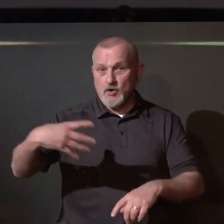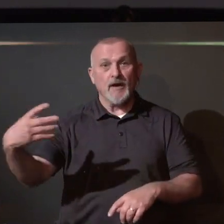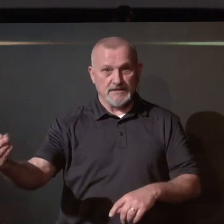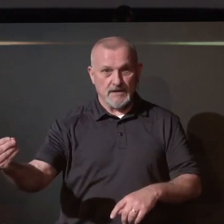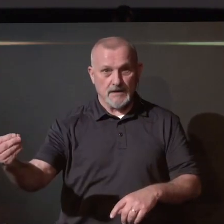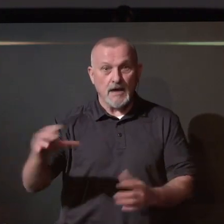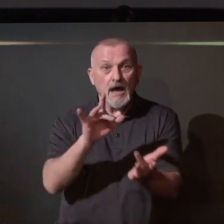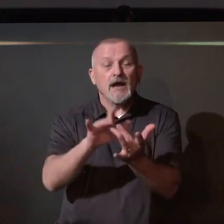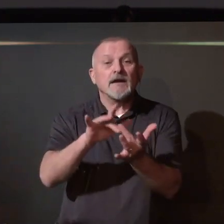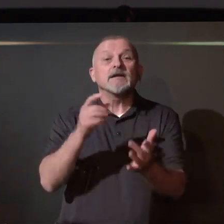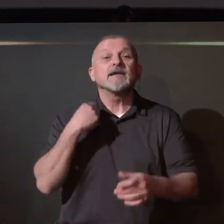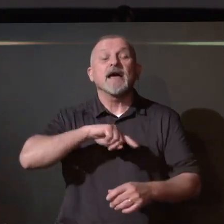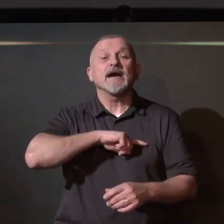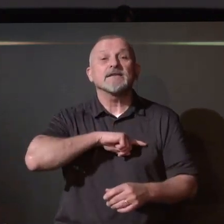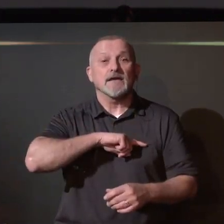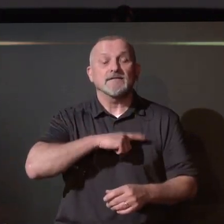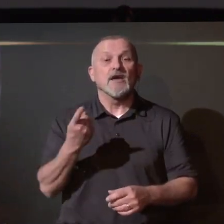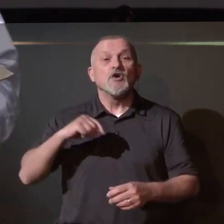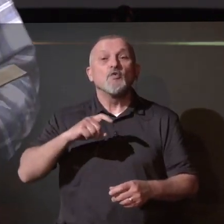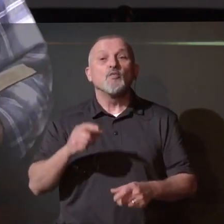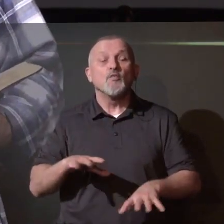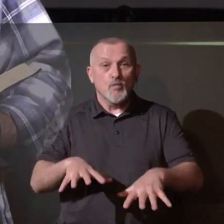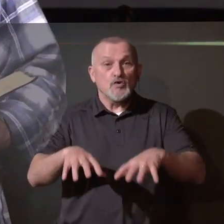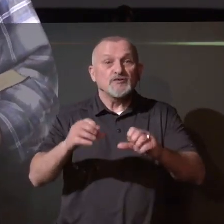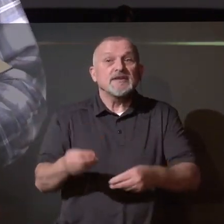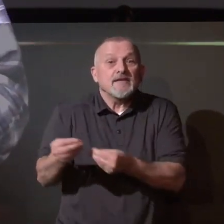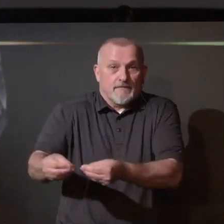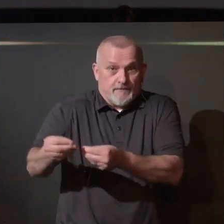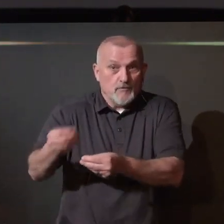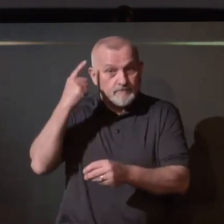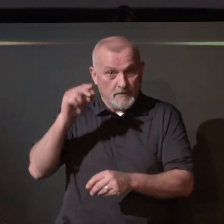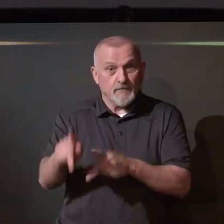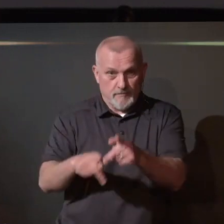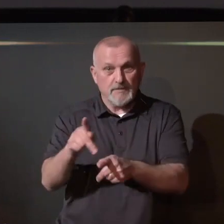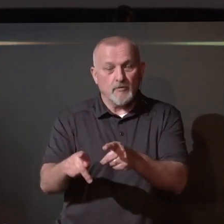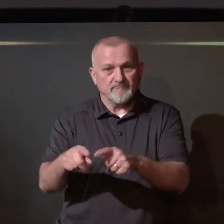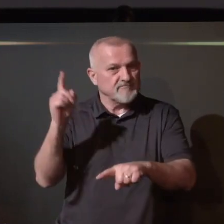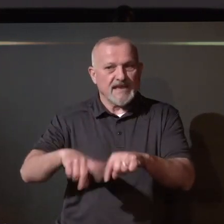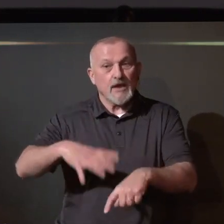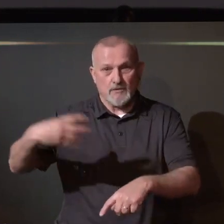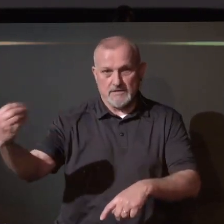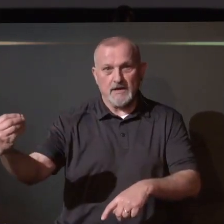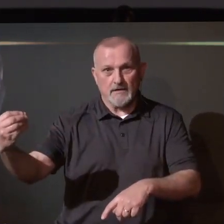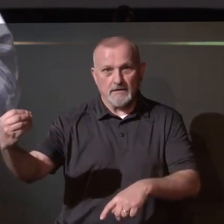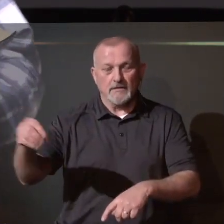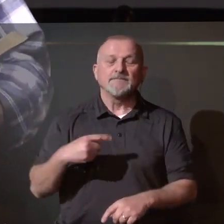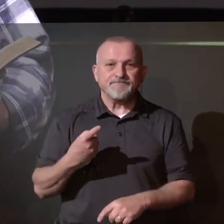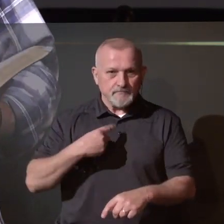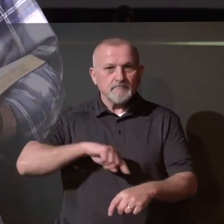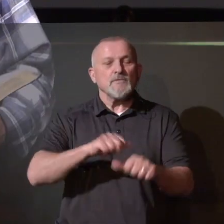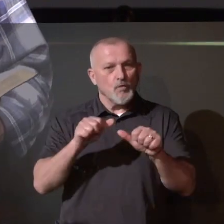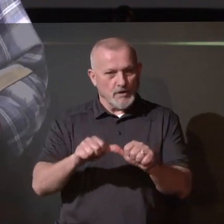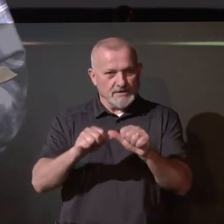let us know. Get us contact information. We'll get food out there to them. We're going to continue on with the